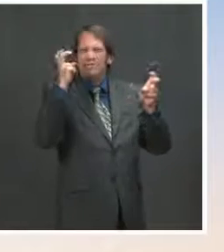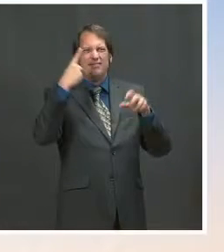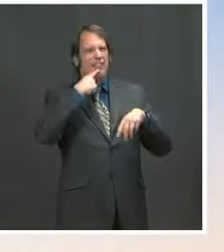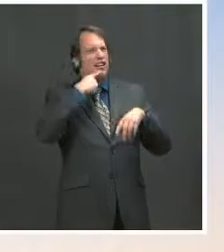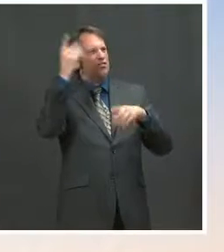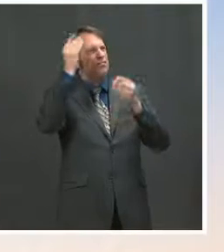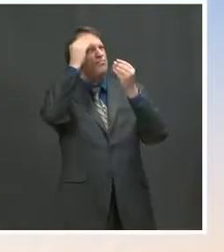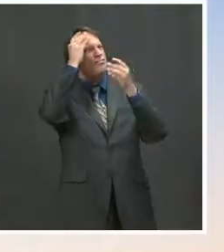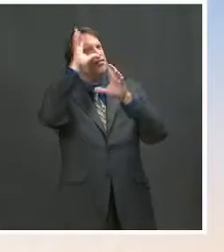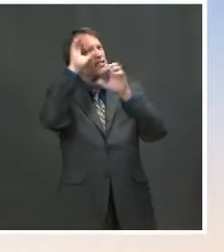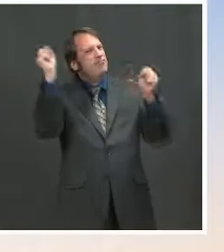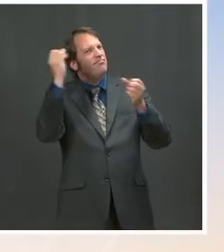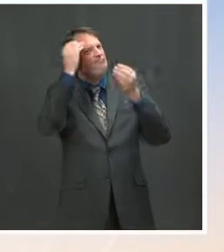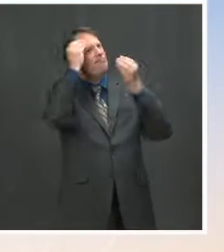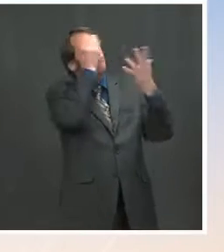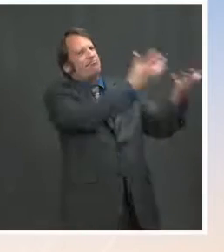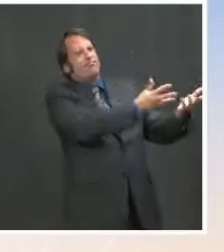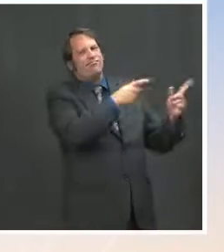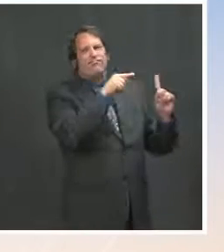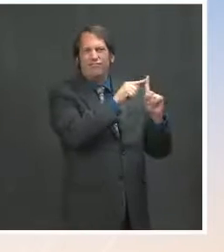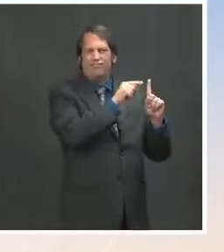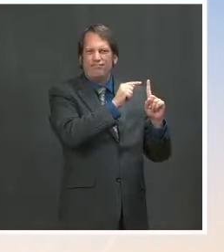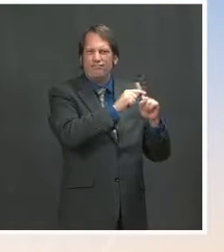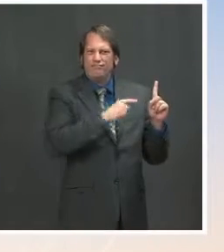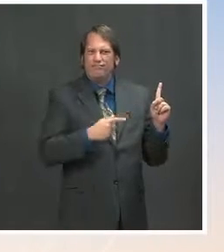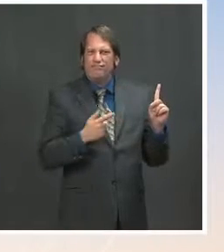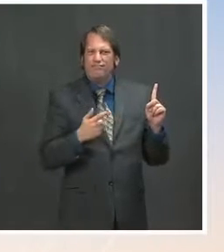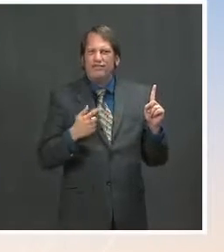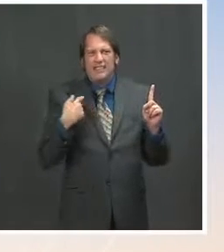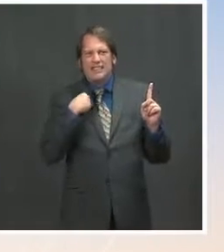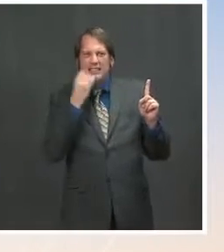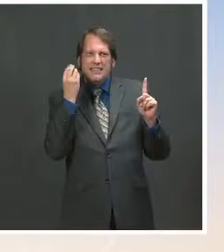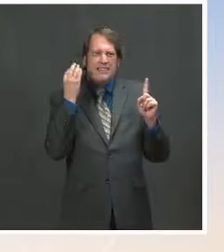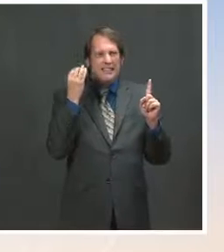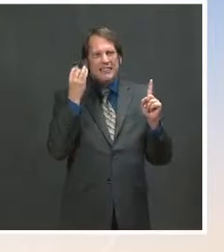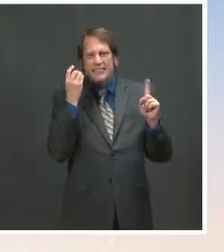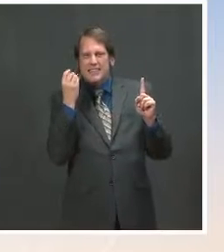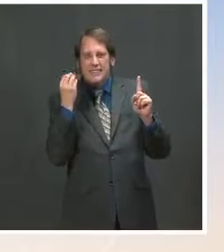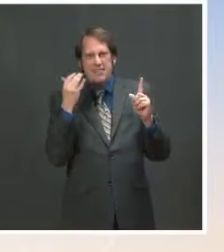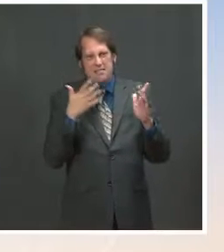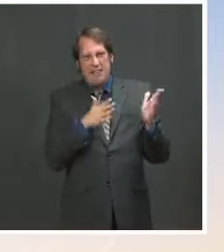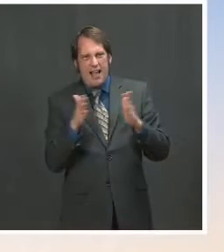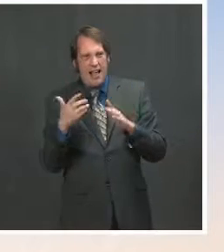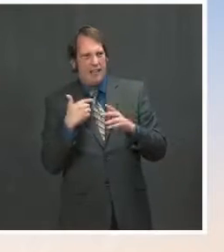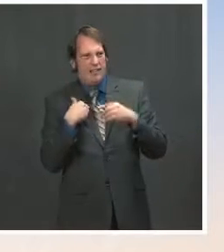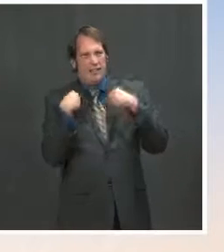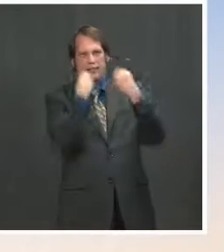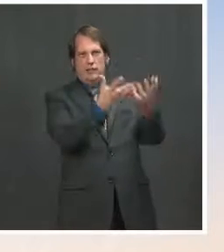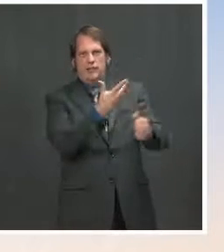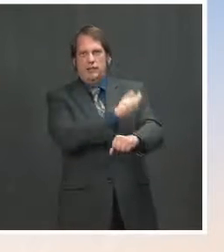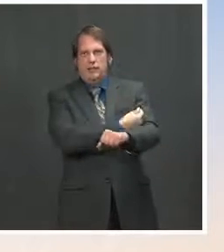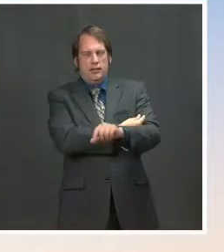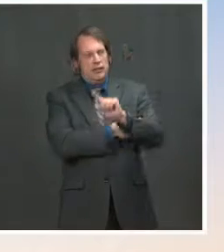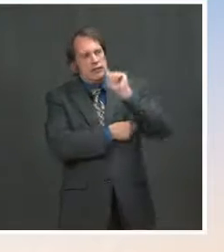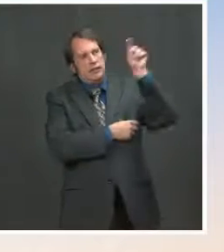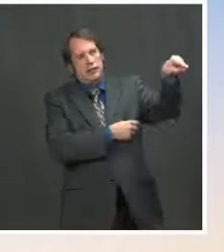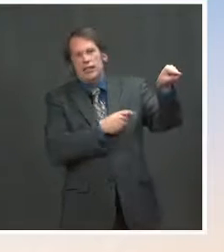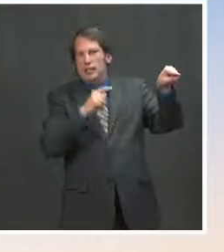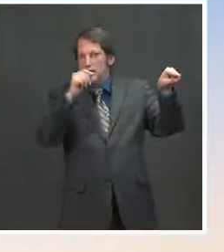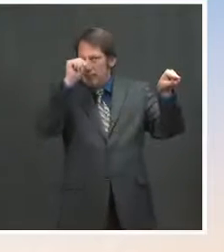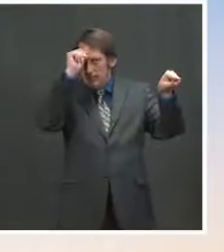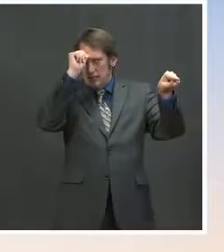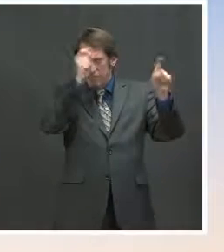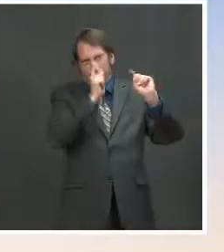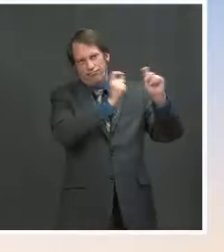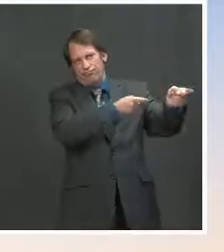recently told India, that its request was being considered and will be acted, in quotes, at the earliest. Could you provide some more details on that, maybe some